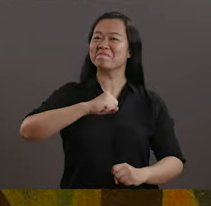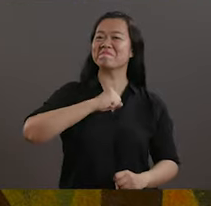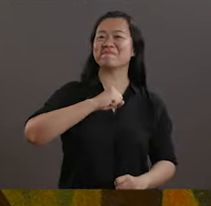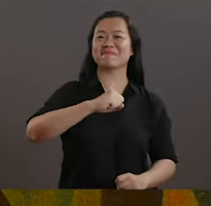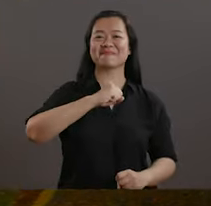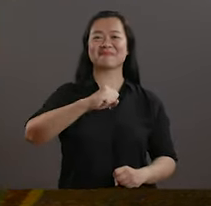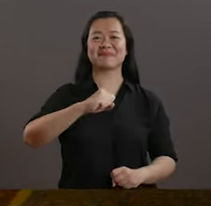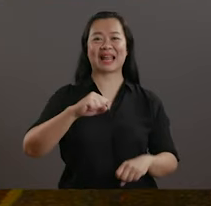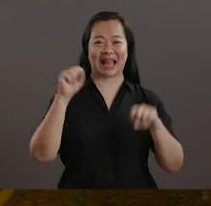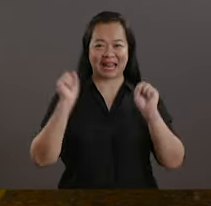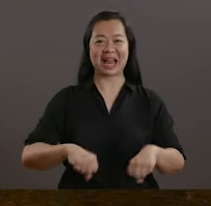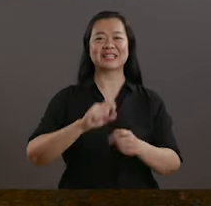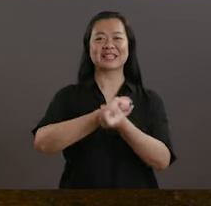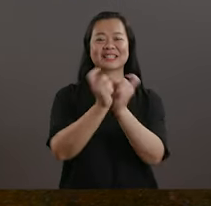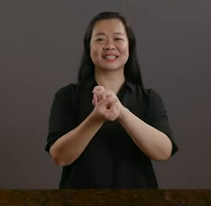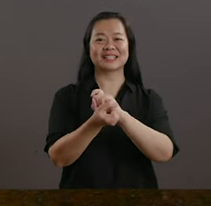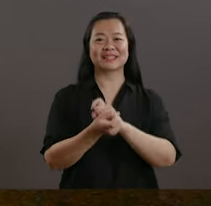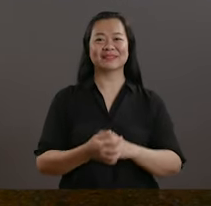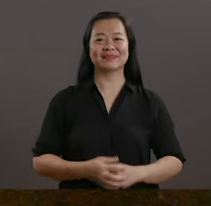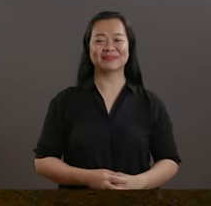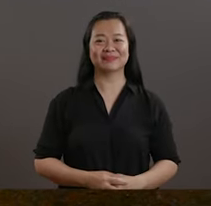are resilient and adaptable.